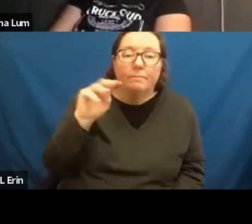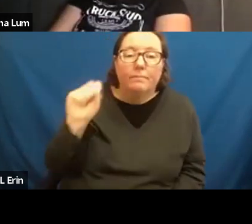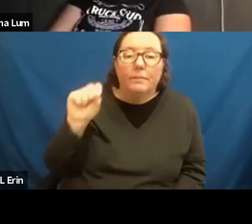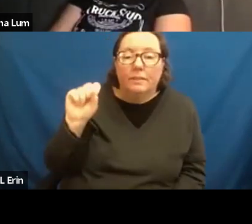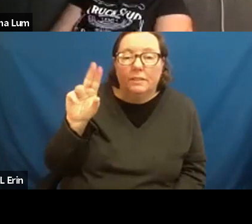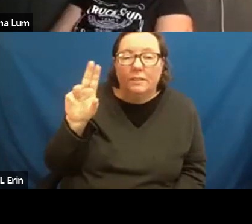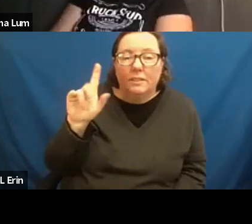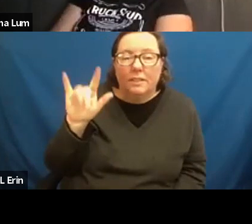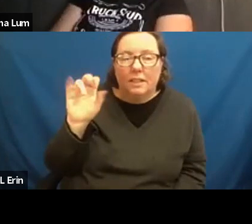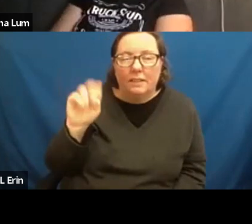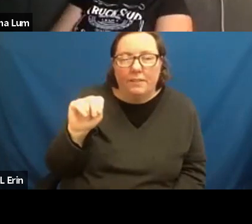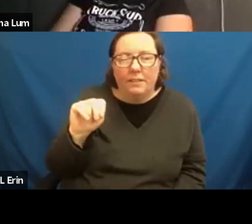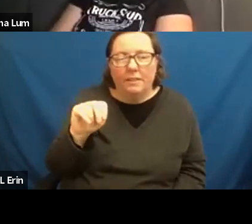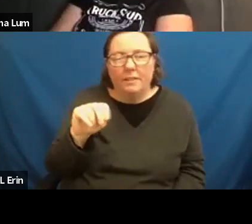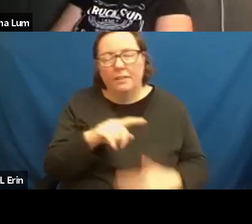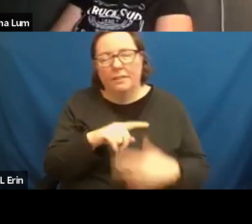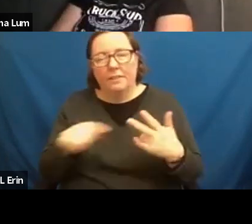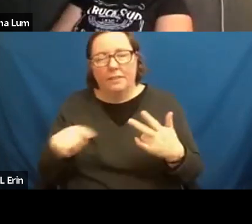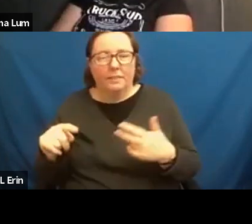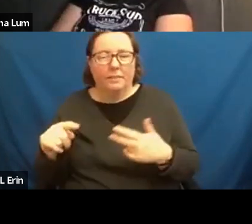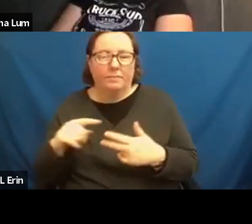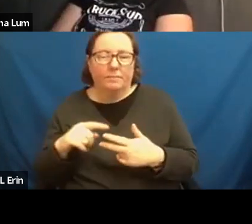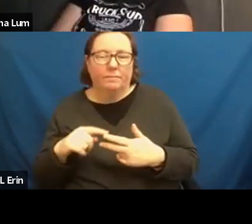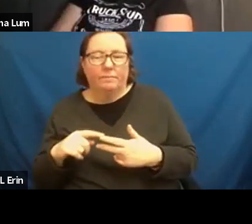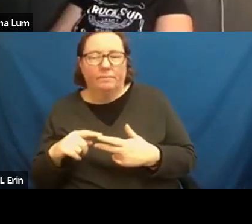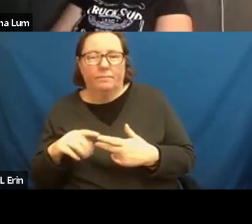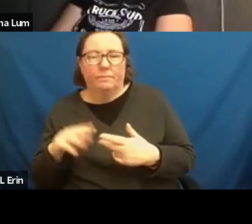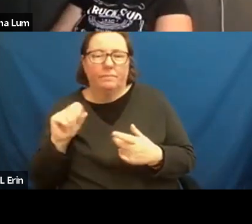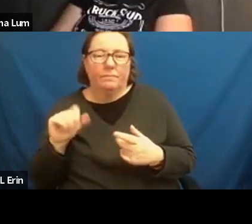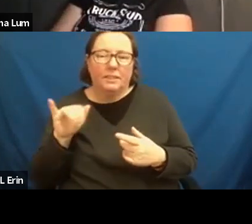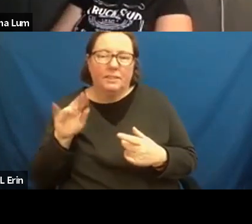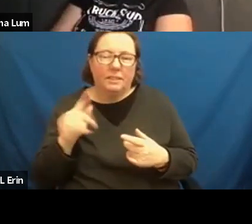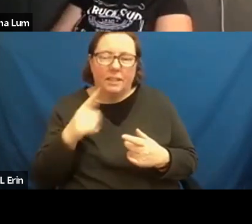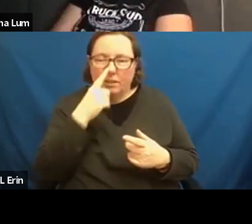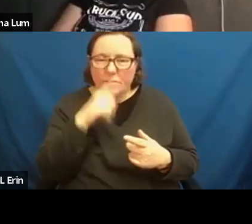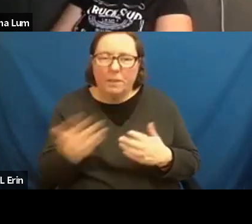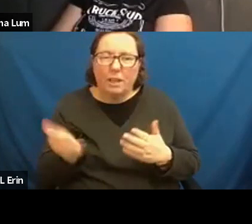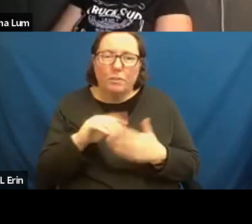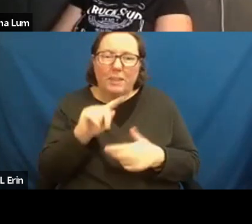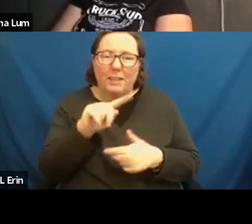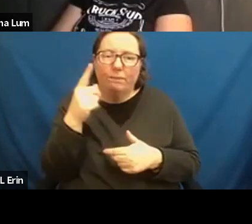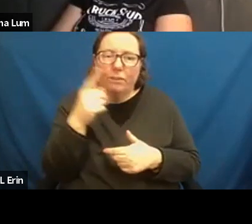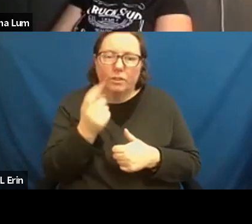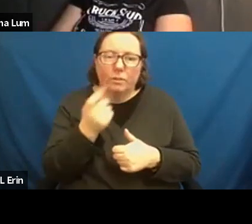I just want to make sure, what was the, Ms. Yang, could you please repeat your first question?